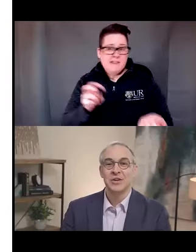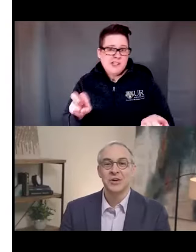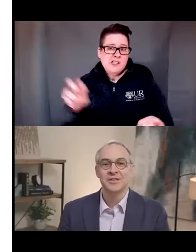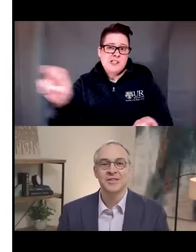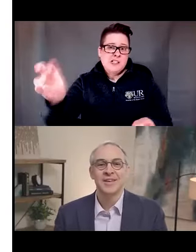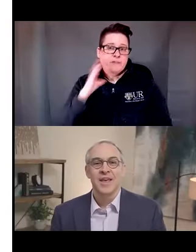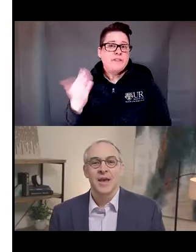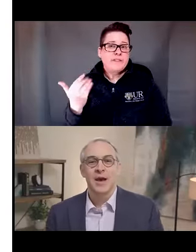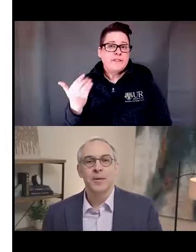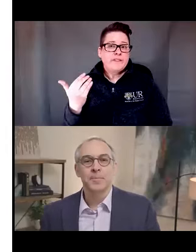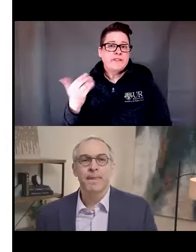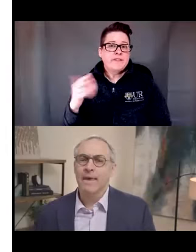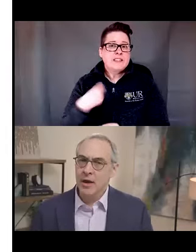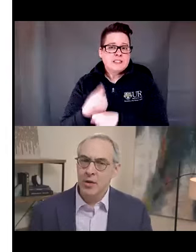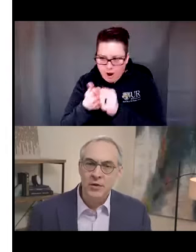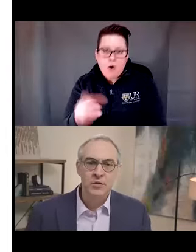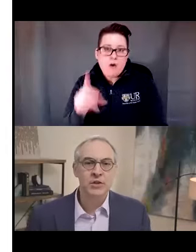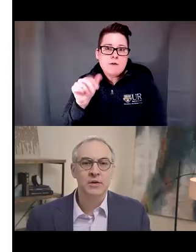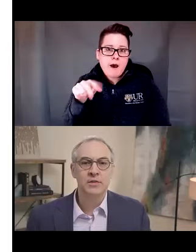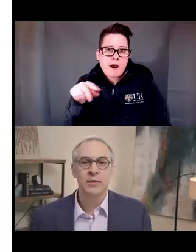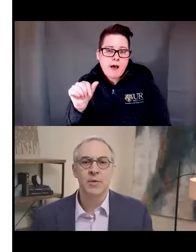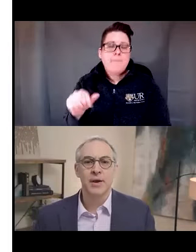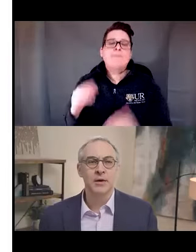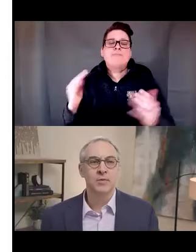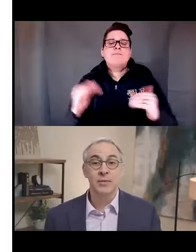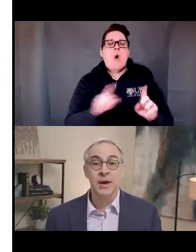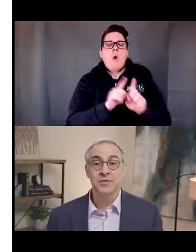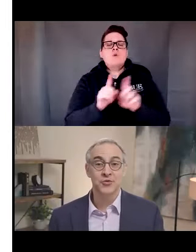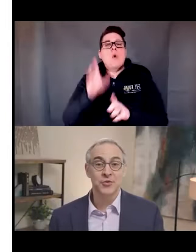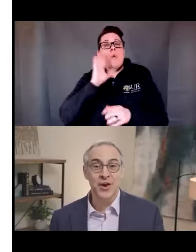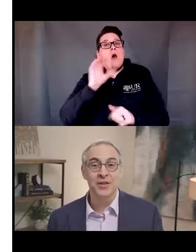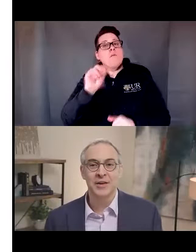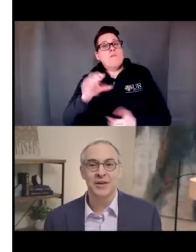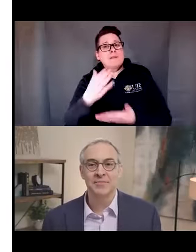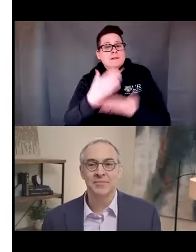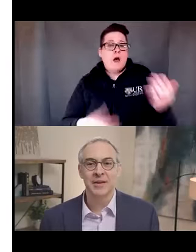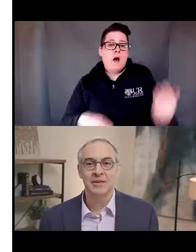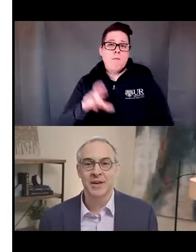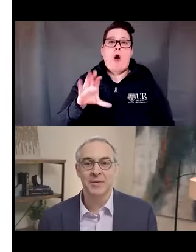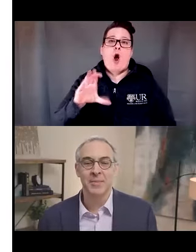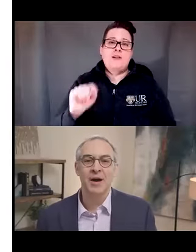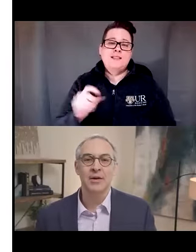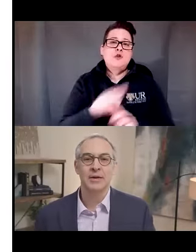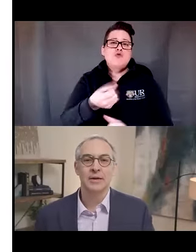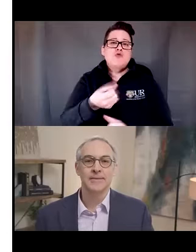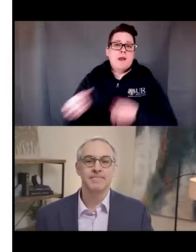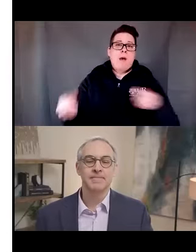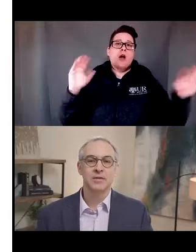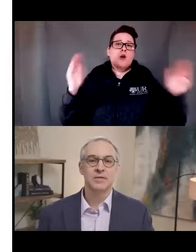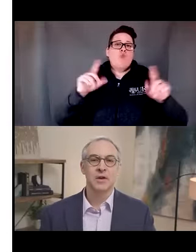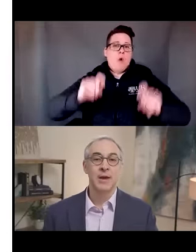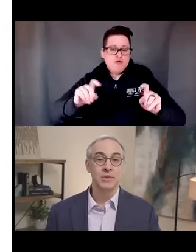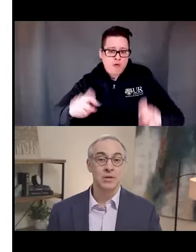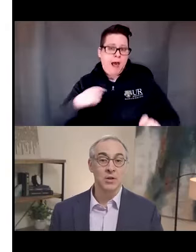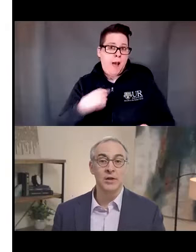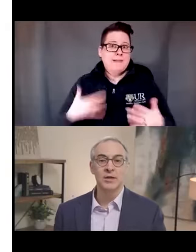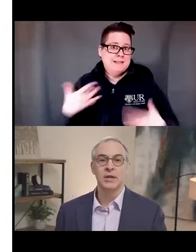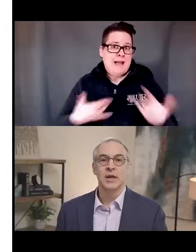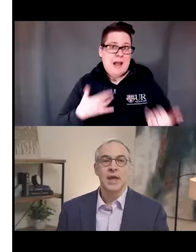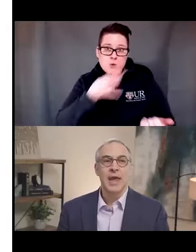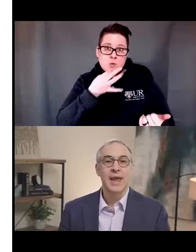15 years. I'll also share some about a randomized controlled trial that I'm excited about that's about